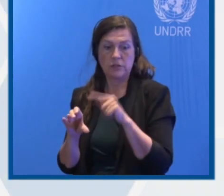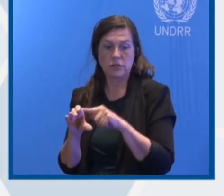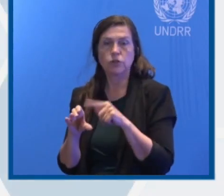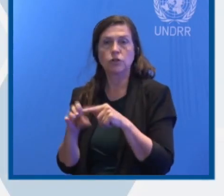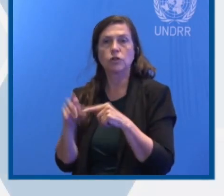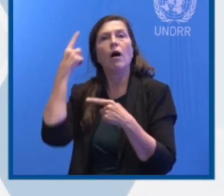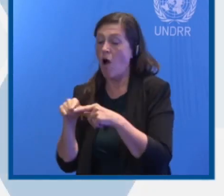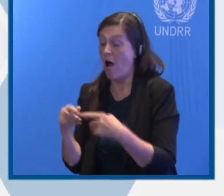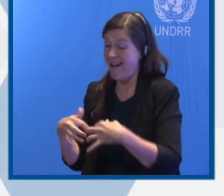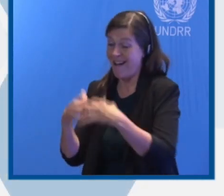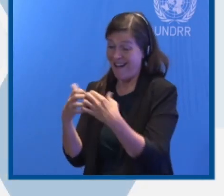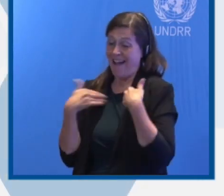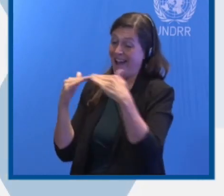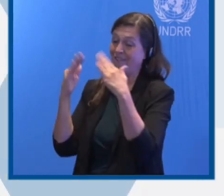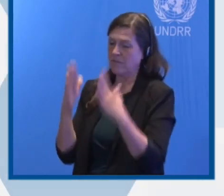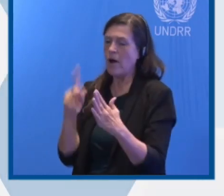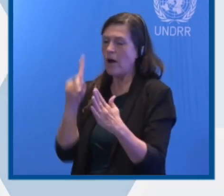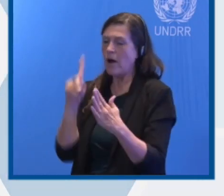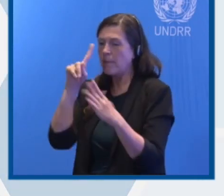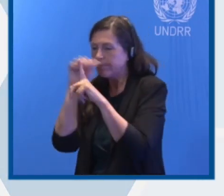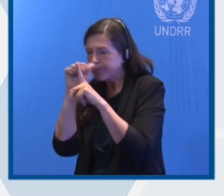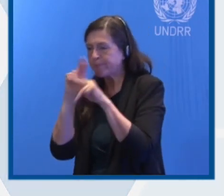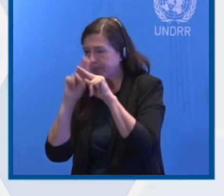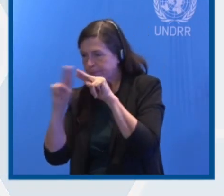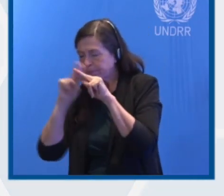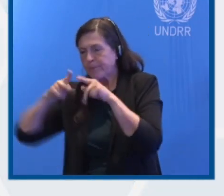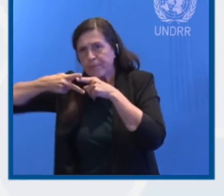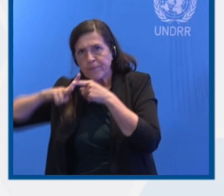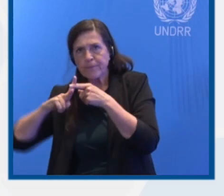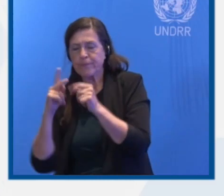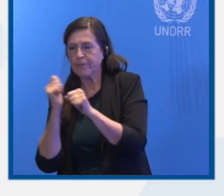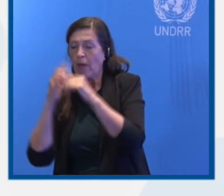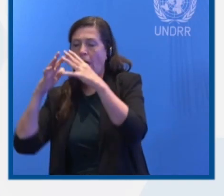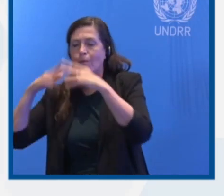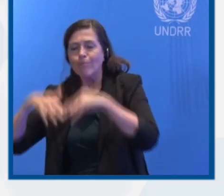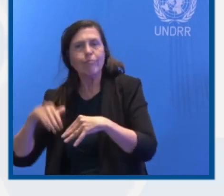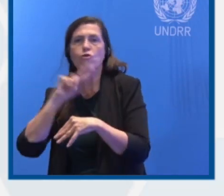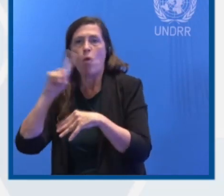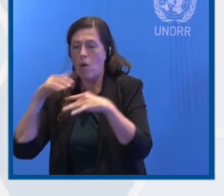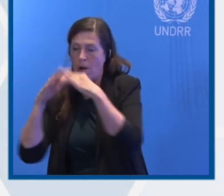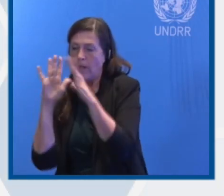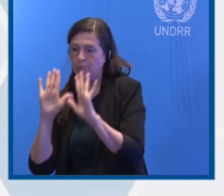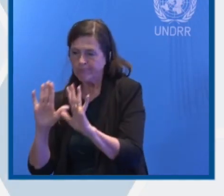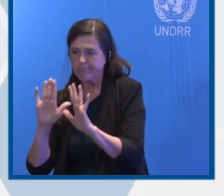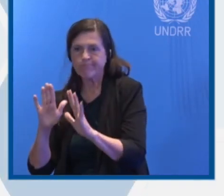normally we receive some money from the private sector and from